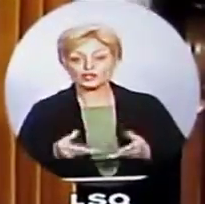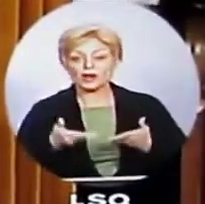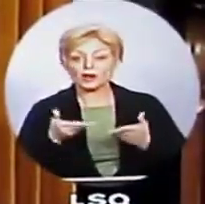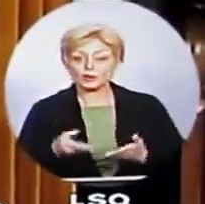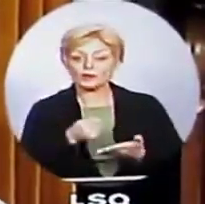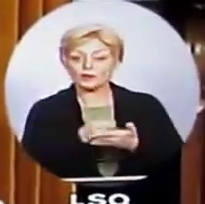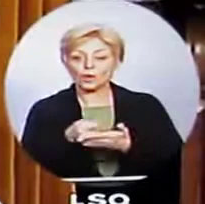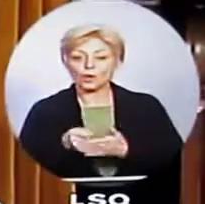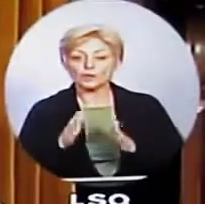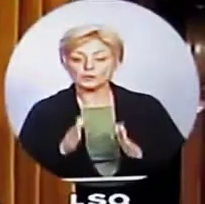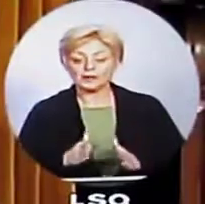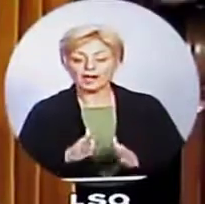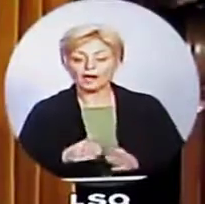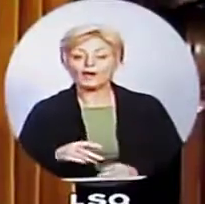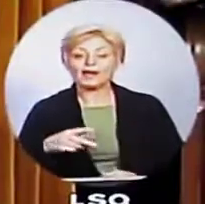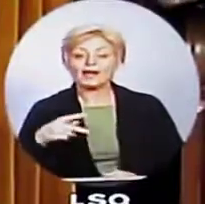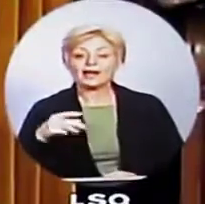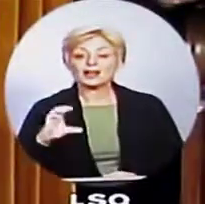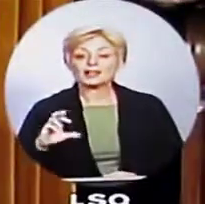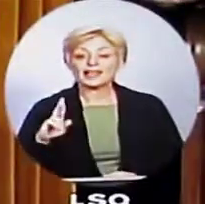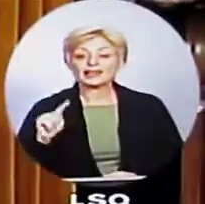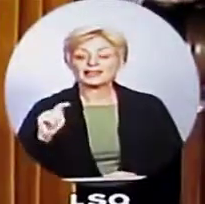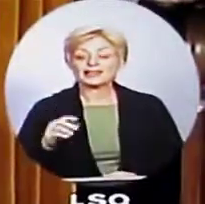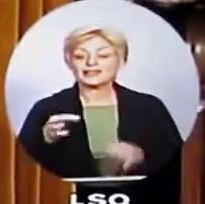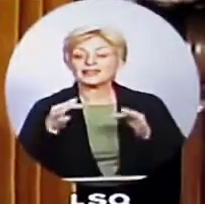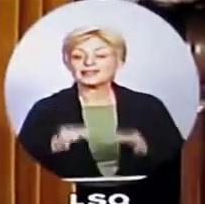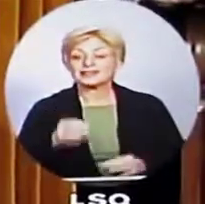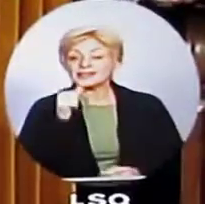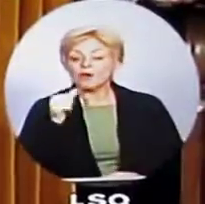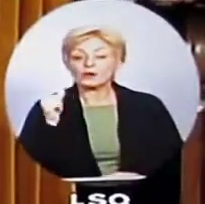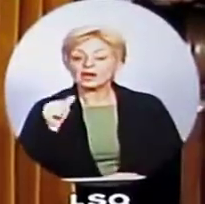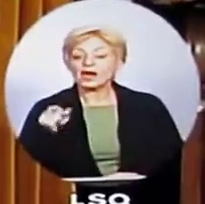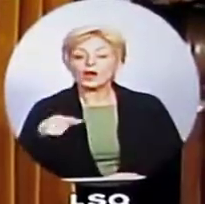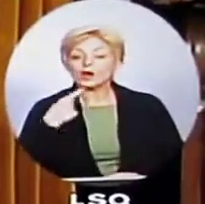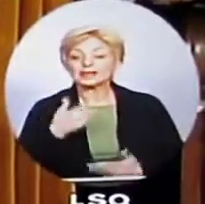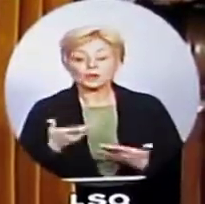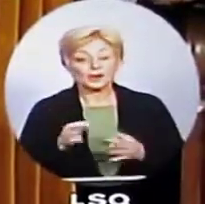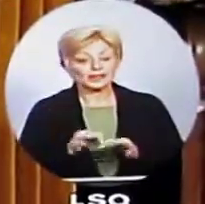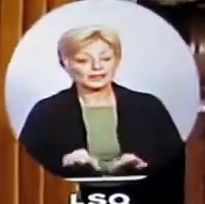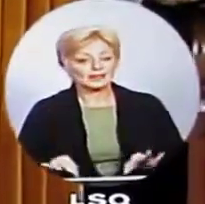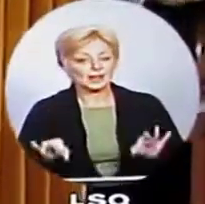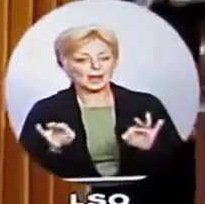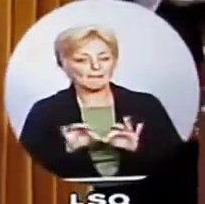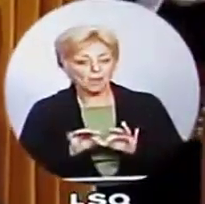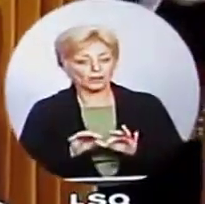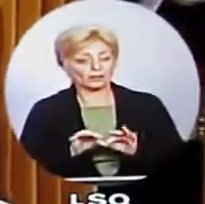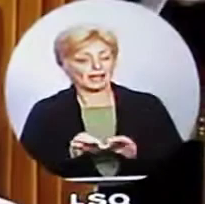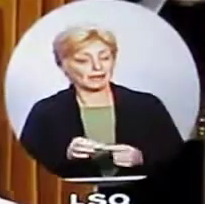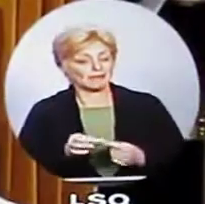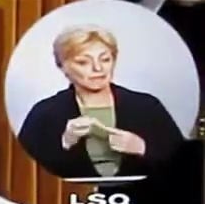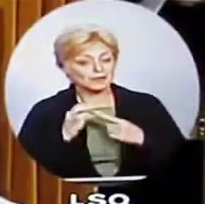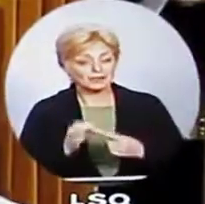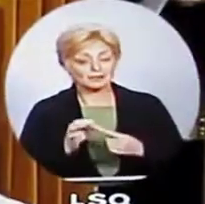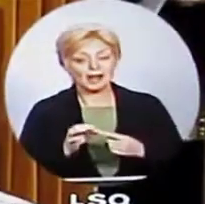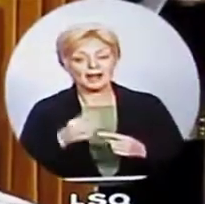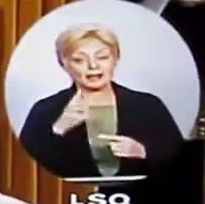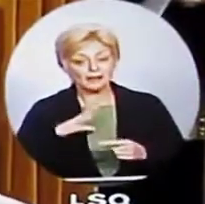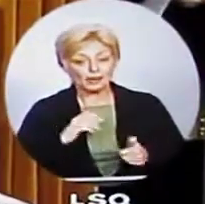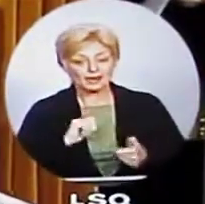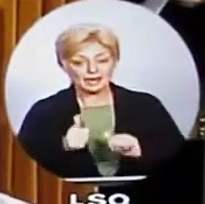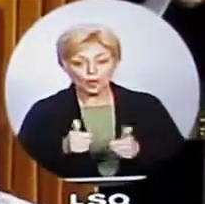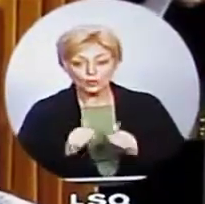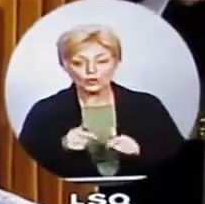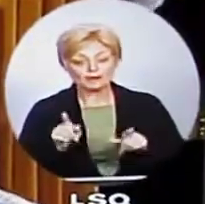information and for choices offered to consumers. In its decision brought down yesterday, the CRTC underlined the importance, the